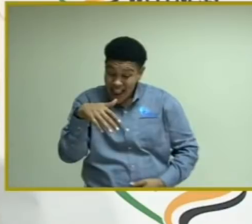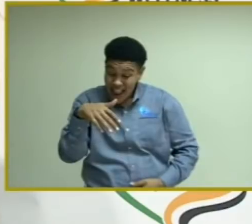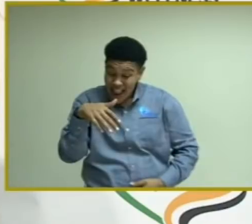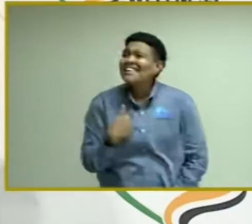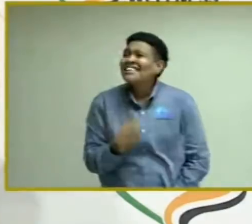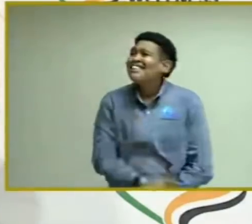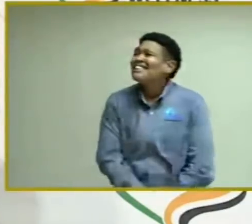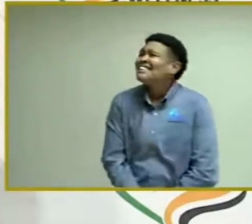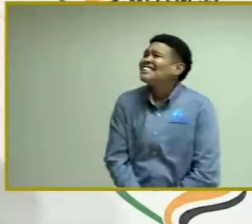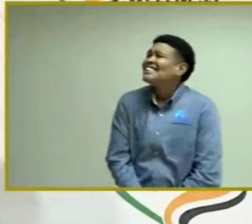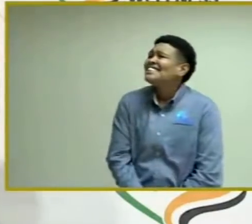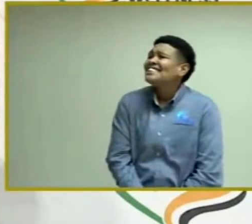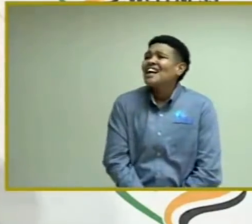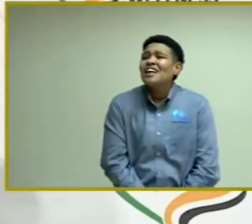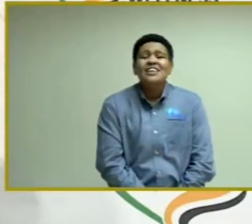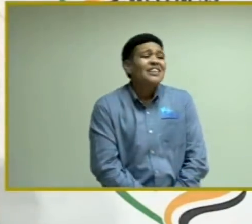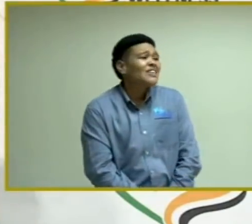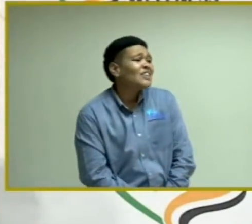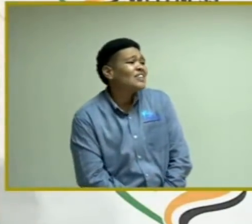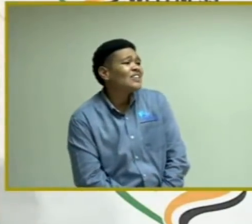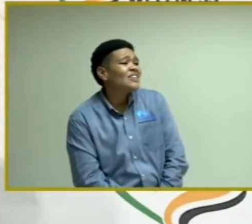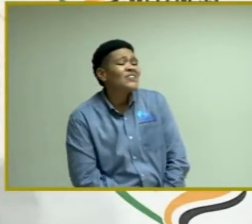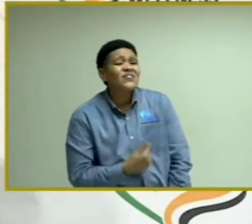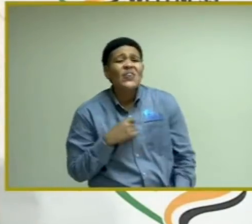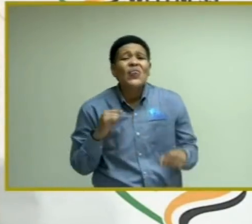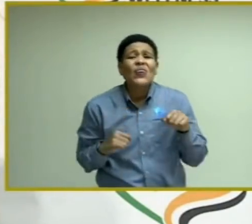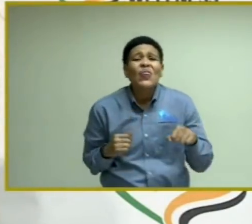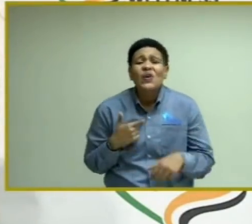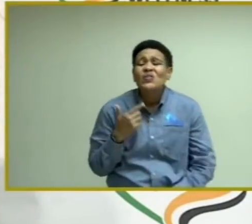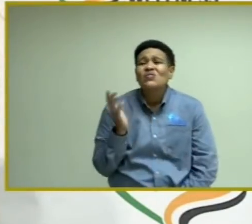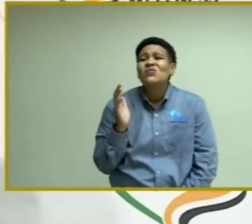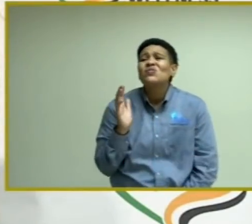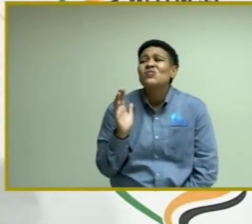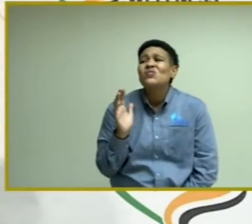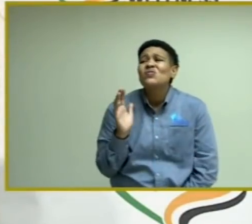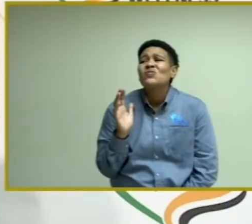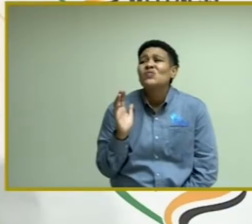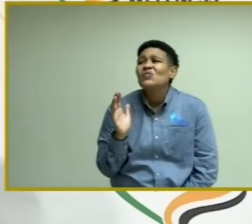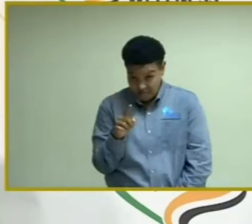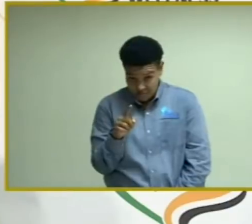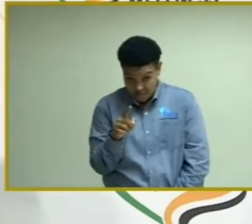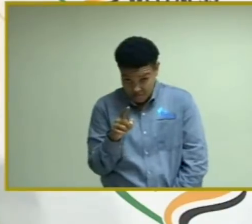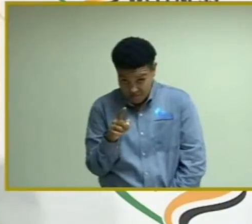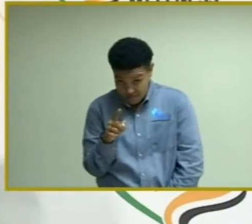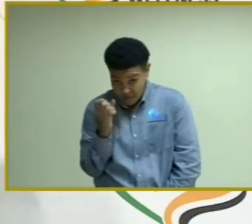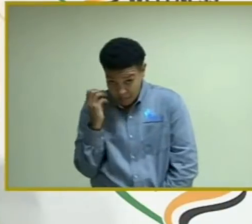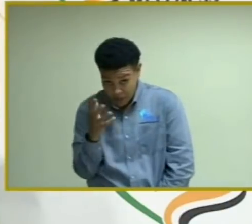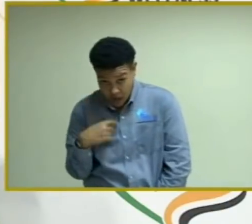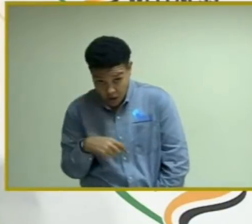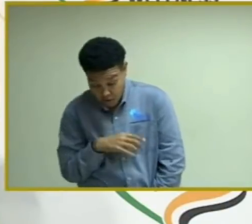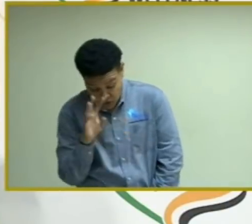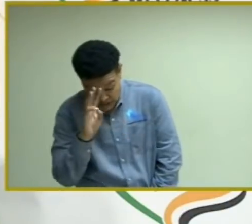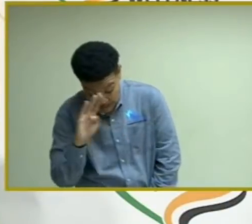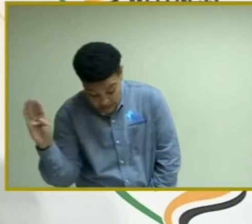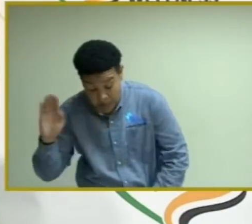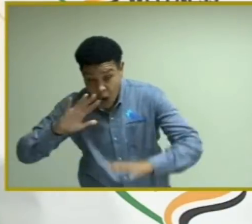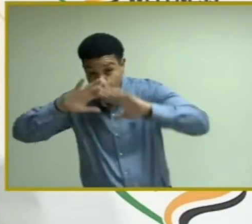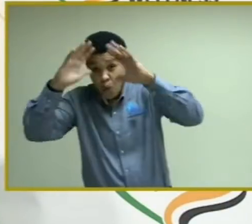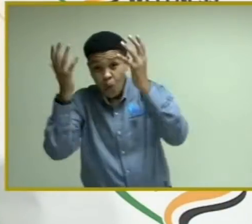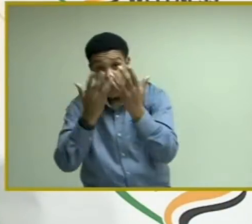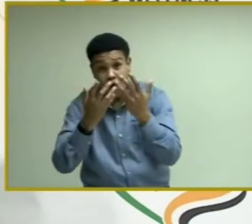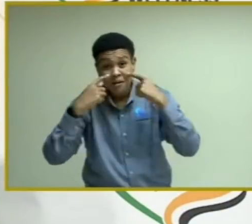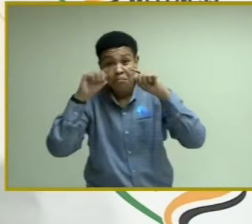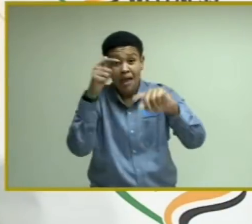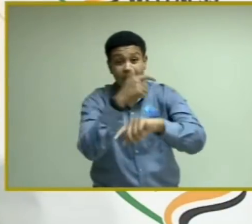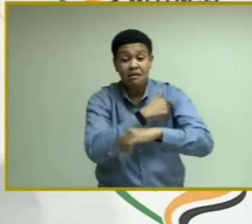decided. I think there's enough evidence to suggest that the vaccines are safe. Many of us, 6 billion administered throughout the world, many of us in